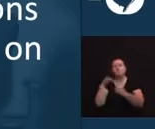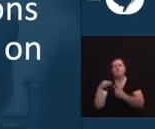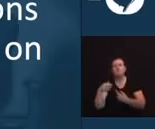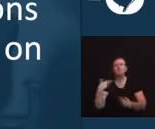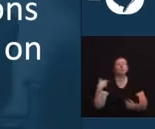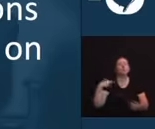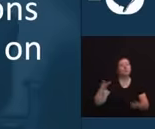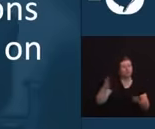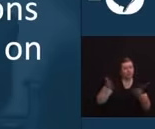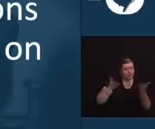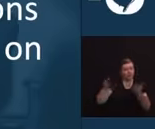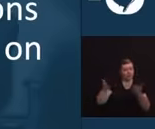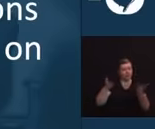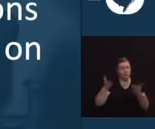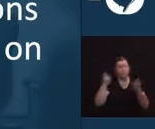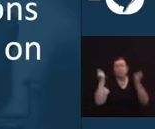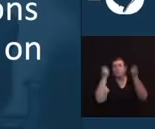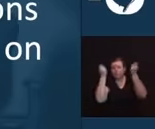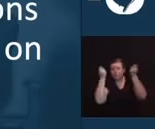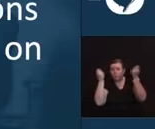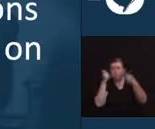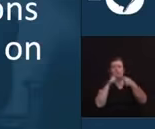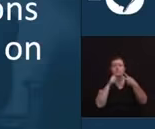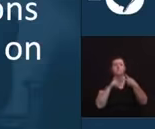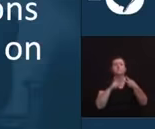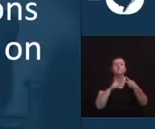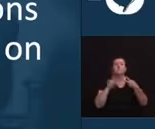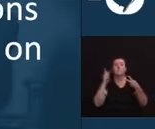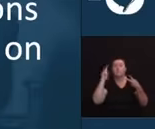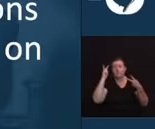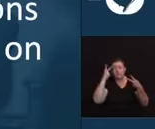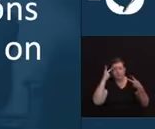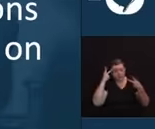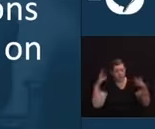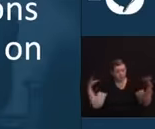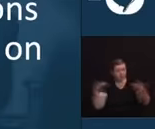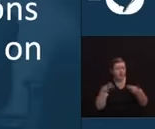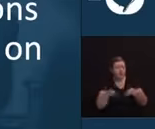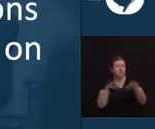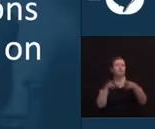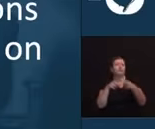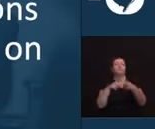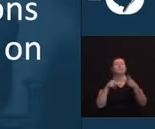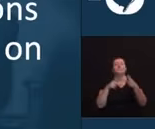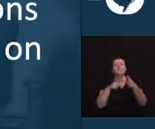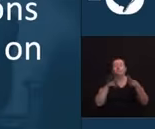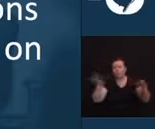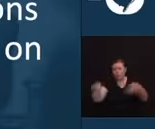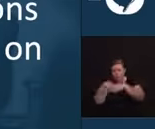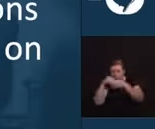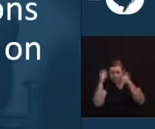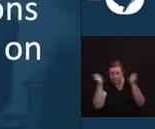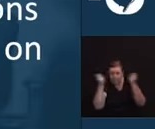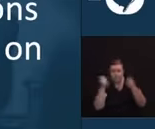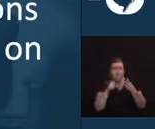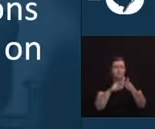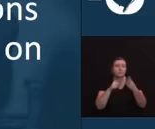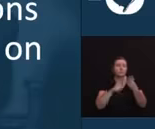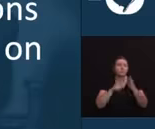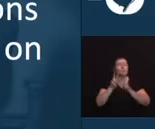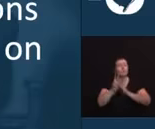celebrations, political activities, weddings, ceremonies, funerals or memorial services,